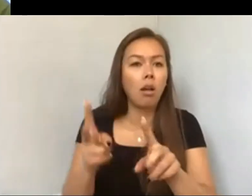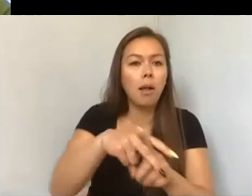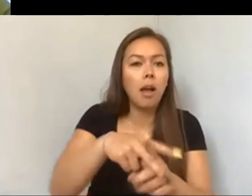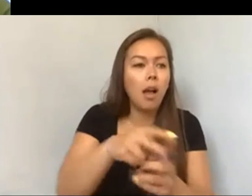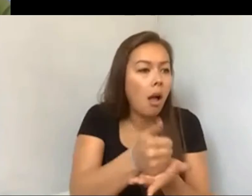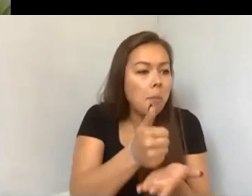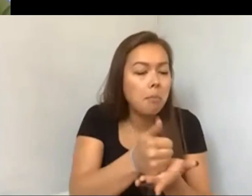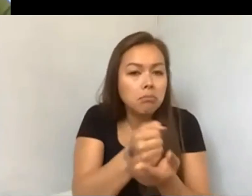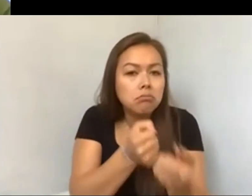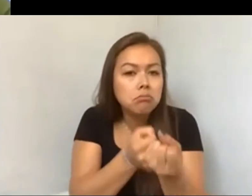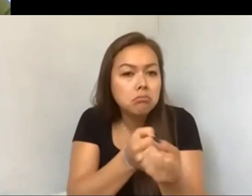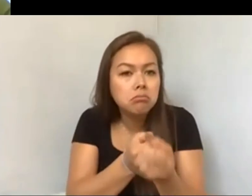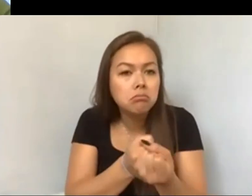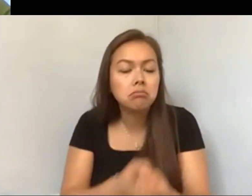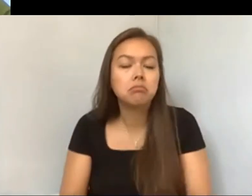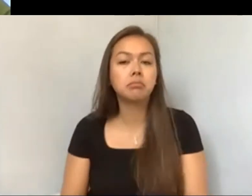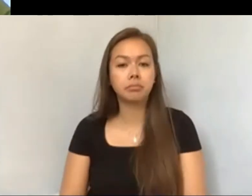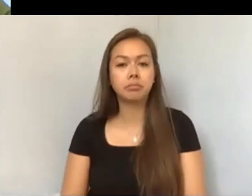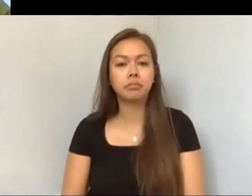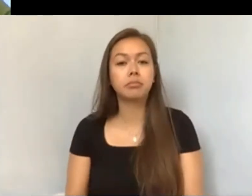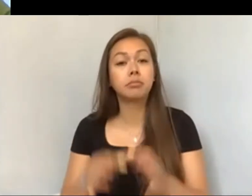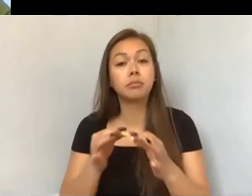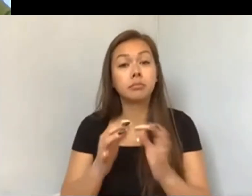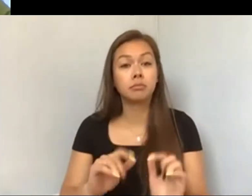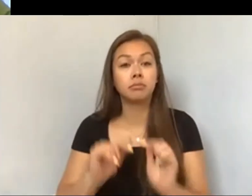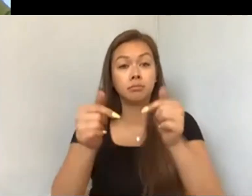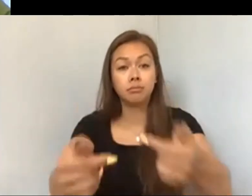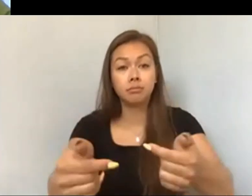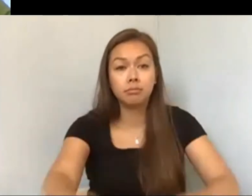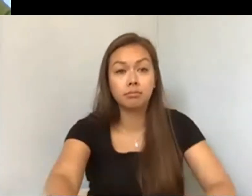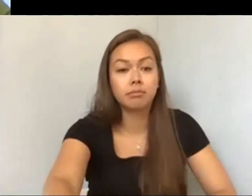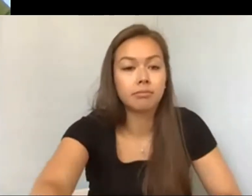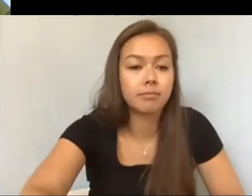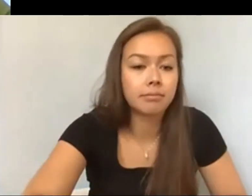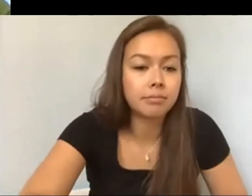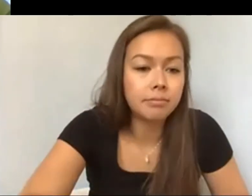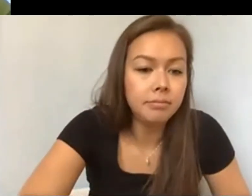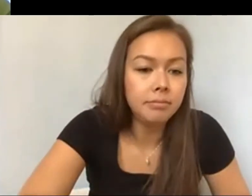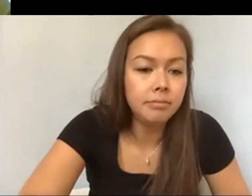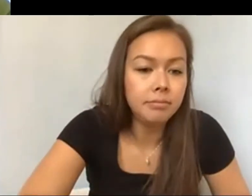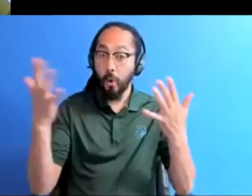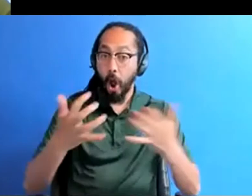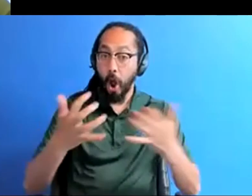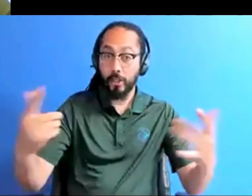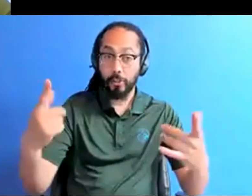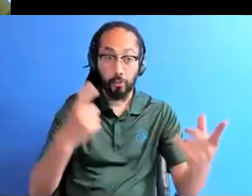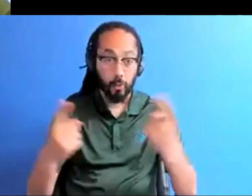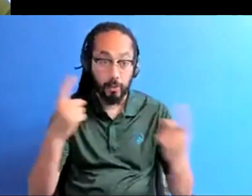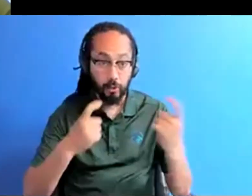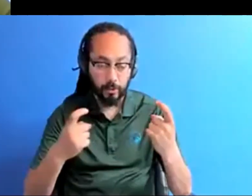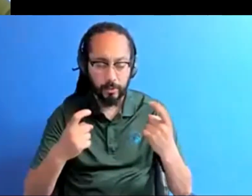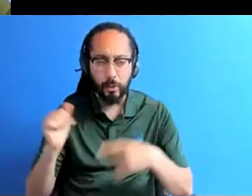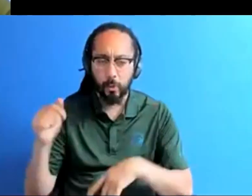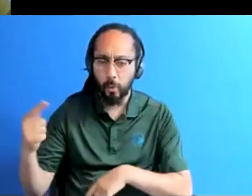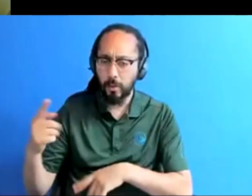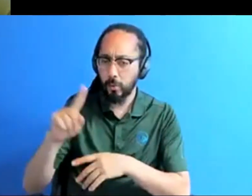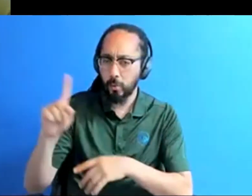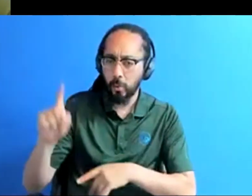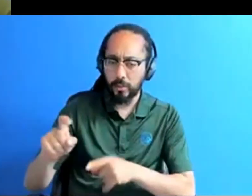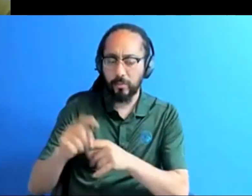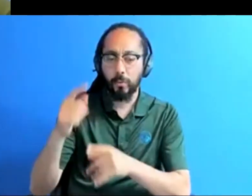up to the audience, and there's a question in chat that I'll relay. And this is directed to Chris and Amy, but I think Sean and